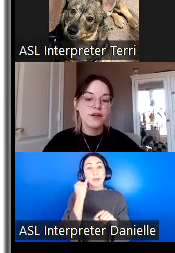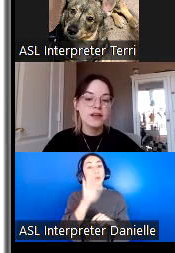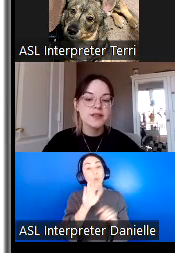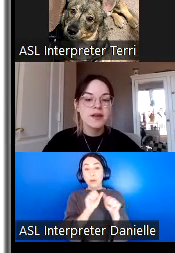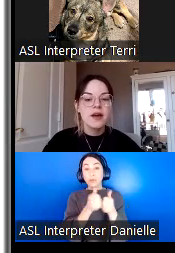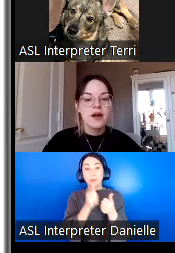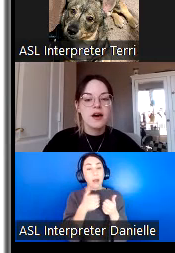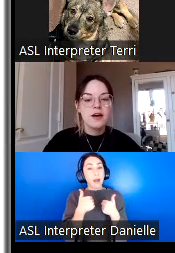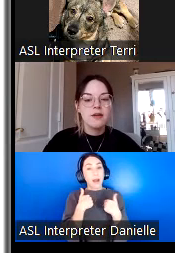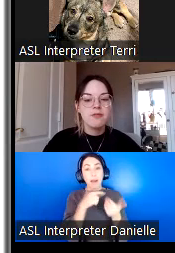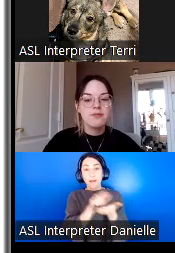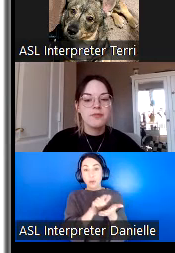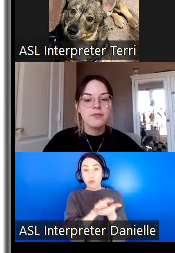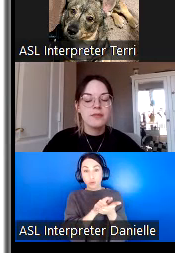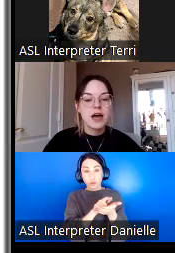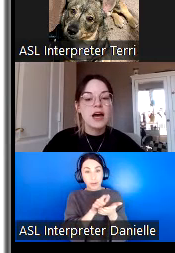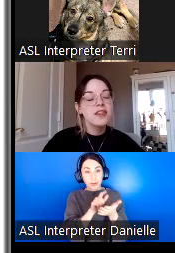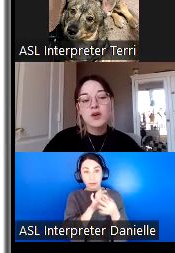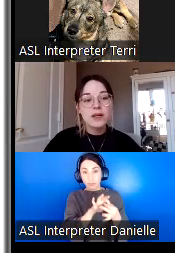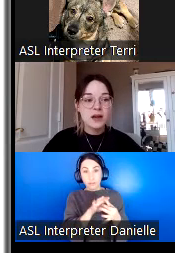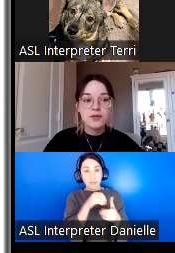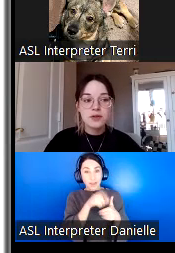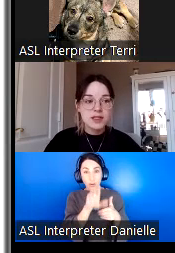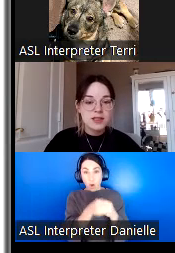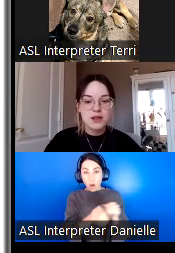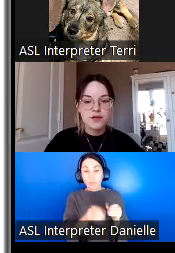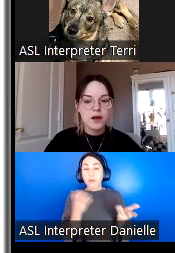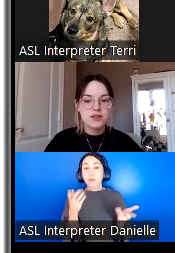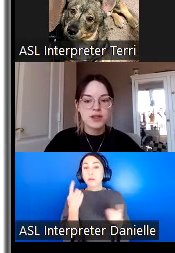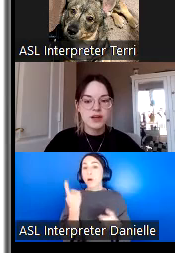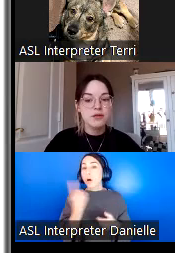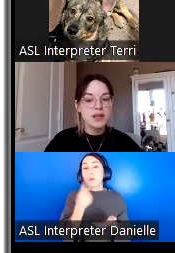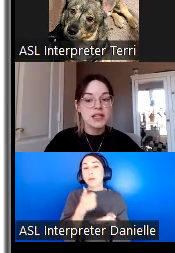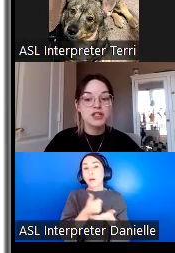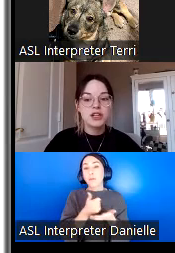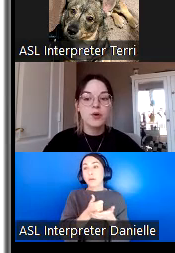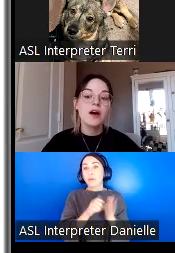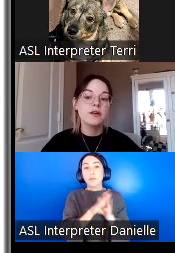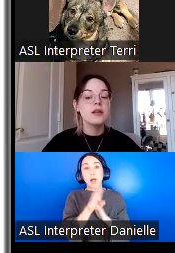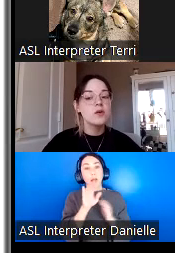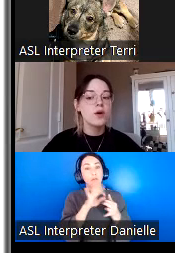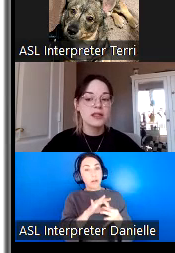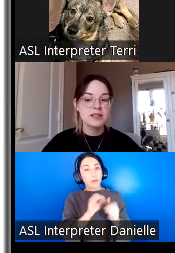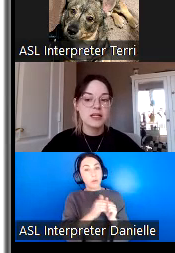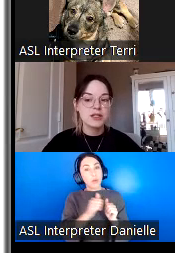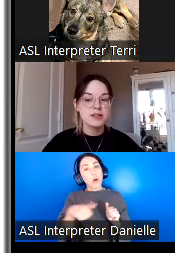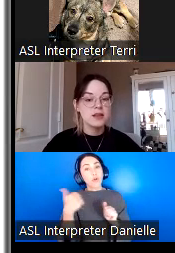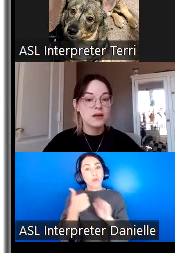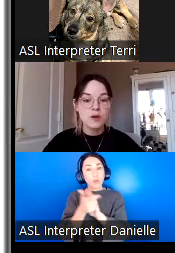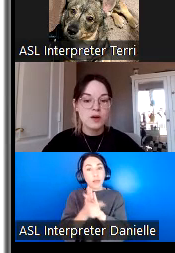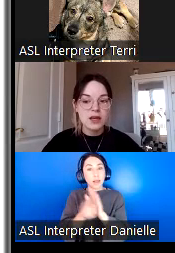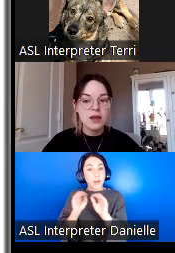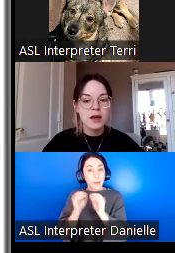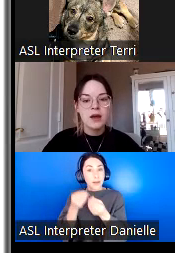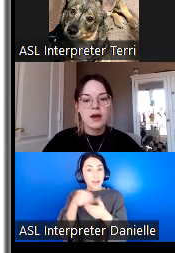in office, I think it's always helpful to consider fostering a relationship with other legal organizations